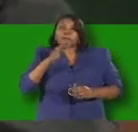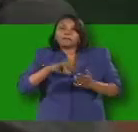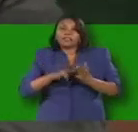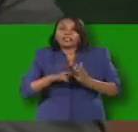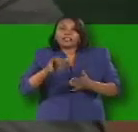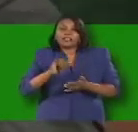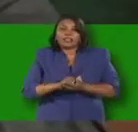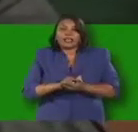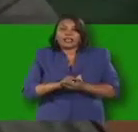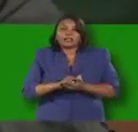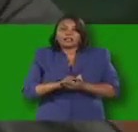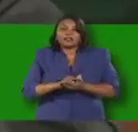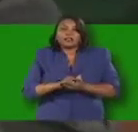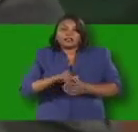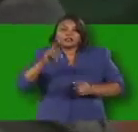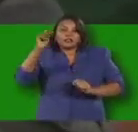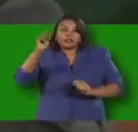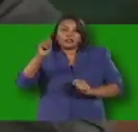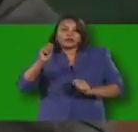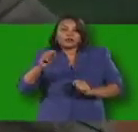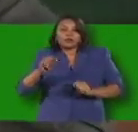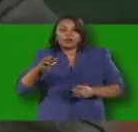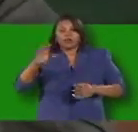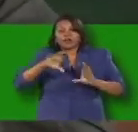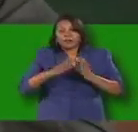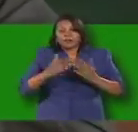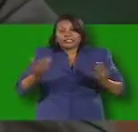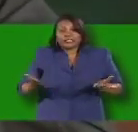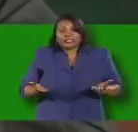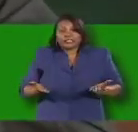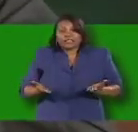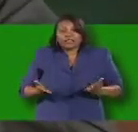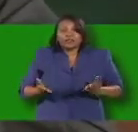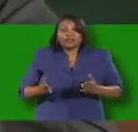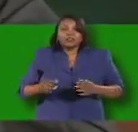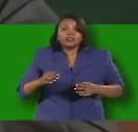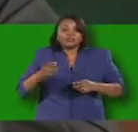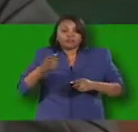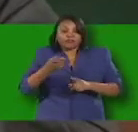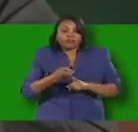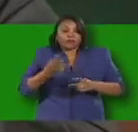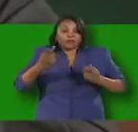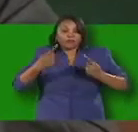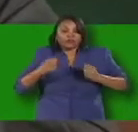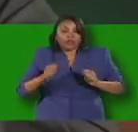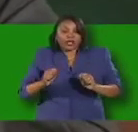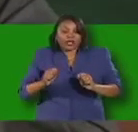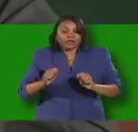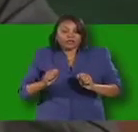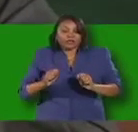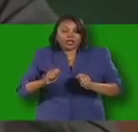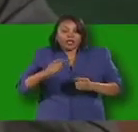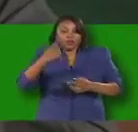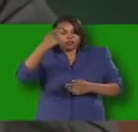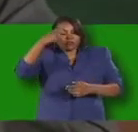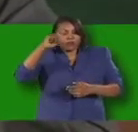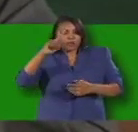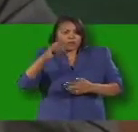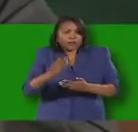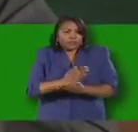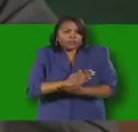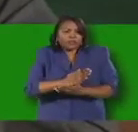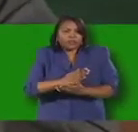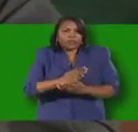I believe it should not deter innovators in the country from looking at applications that can be written for this